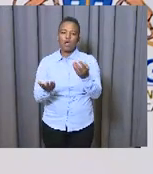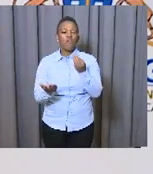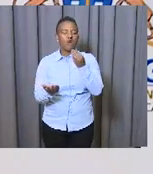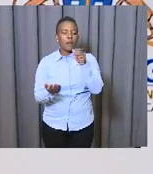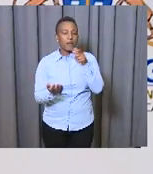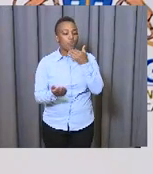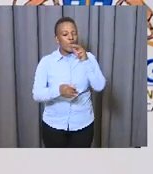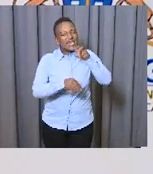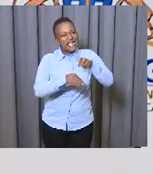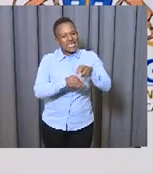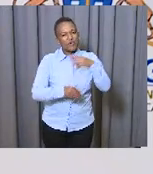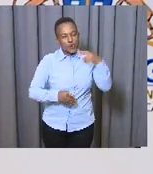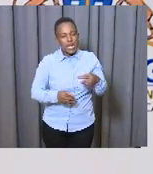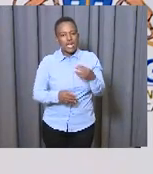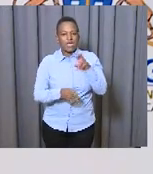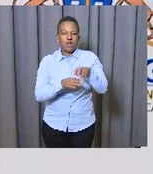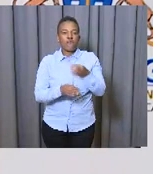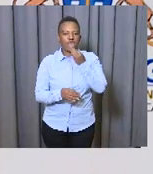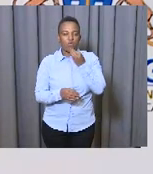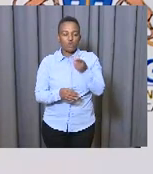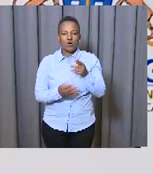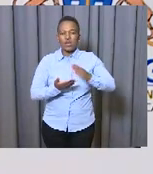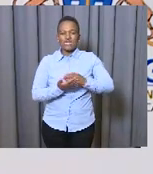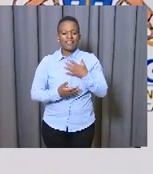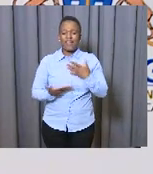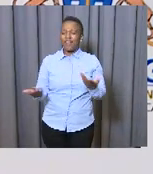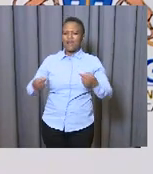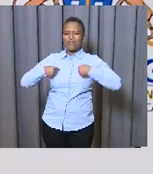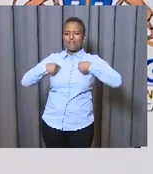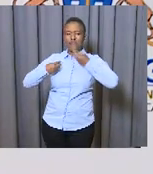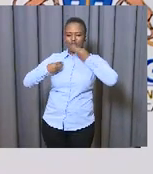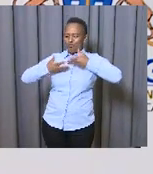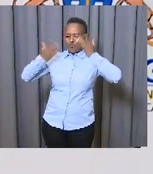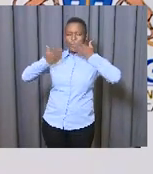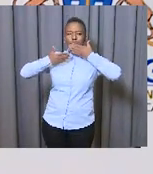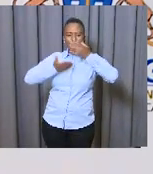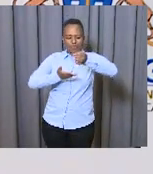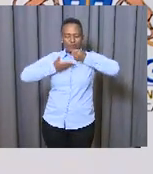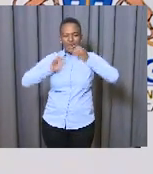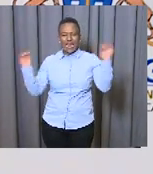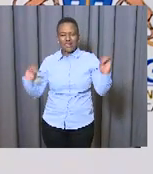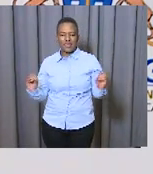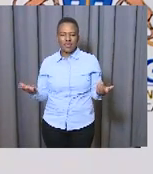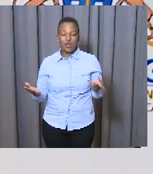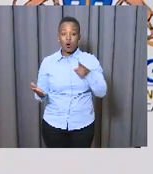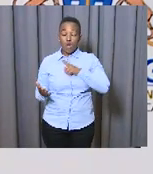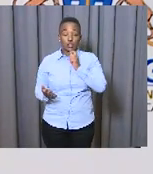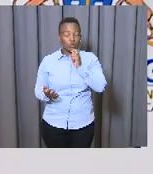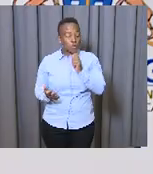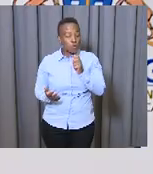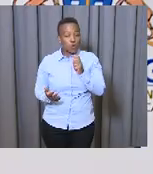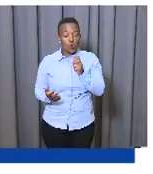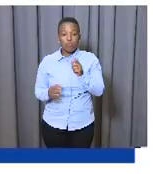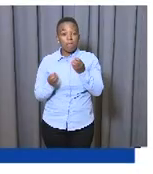We want to say we are not reaching everybody. There's still people who are saying we have not been able to receive food because the demand is higher than